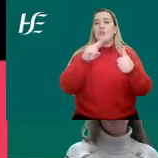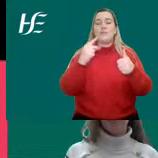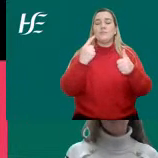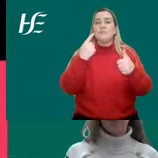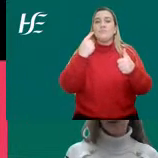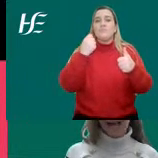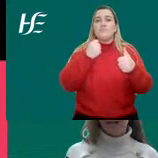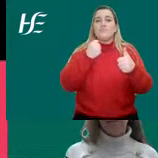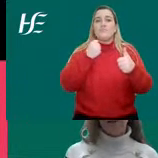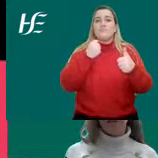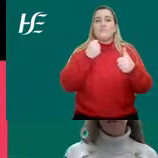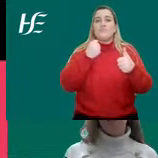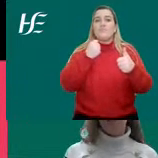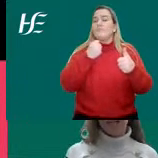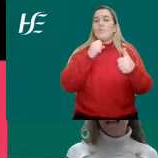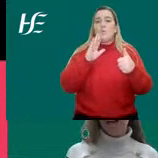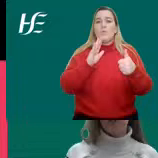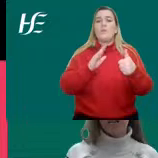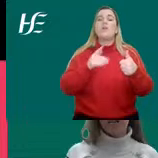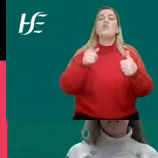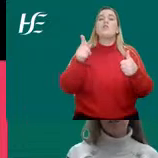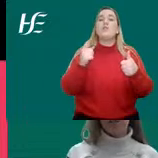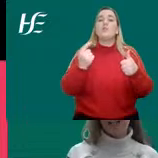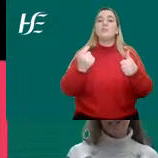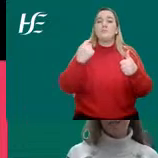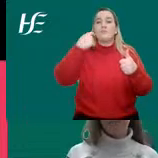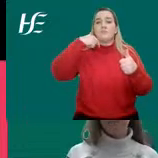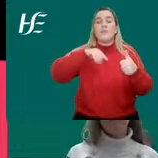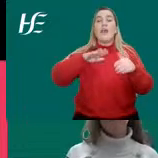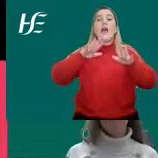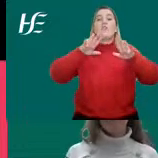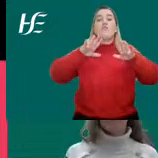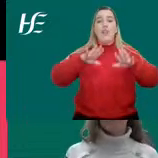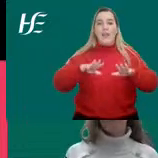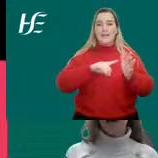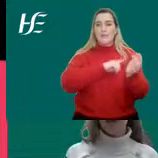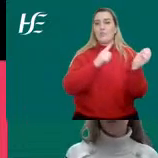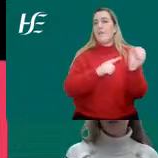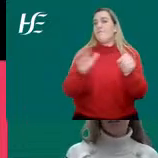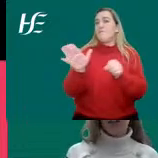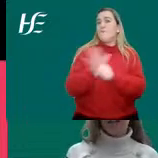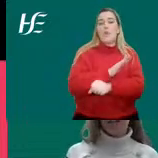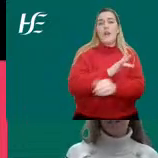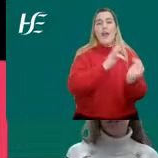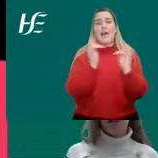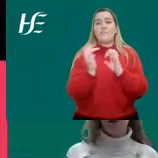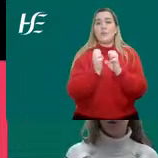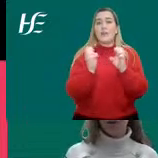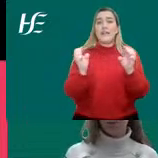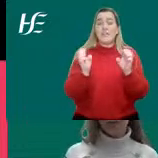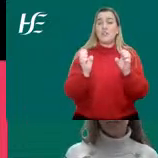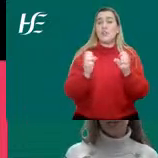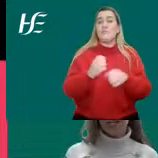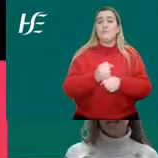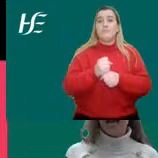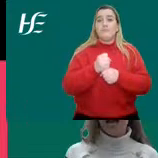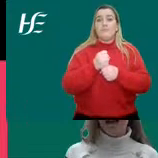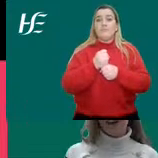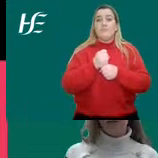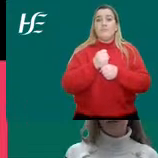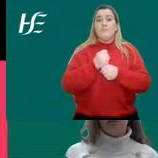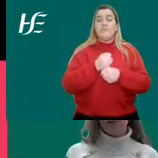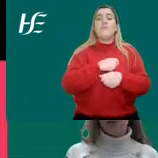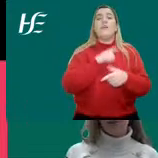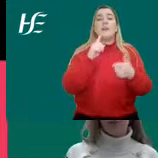the muscle fully after each contraction. The fast, quick contractions can also be